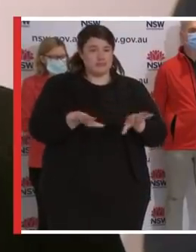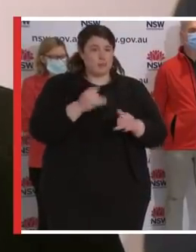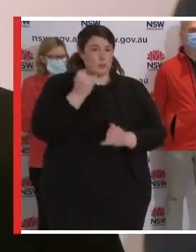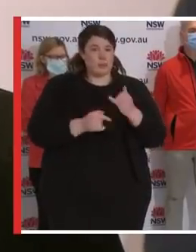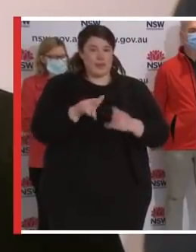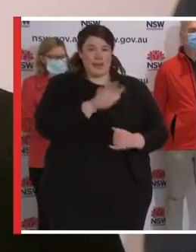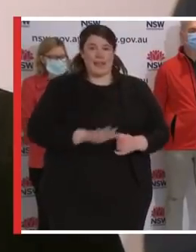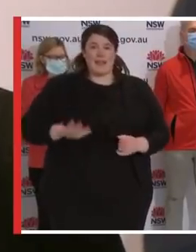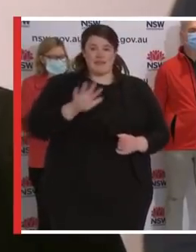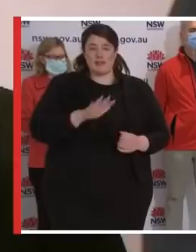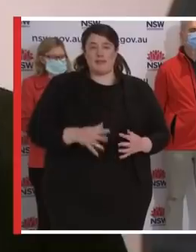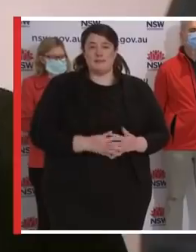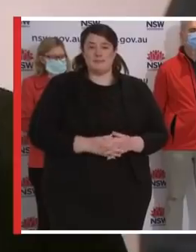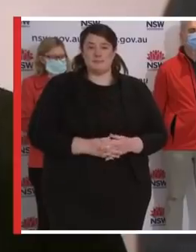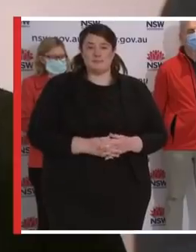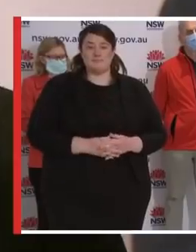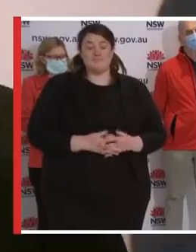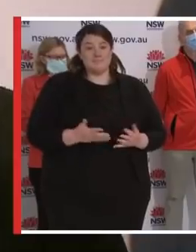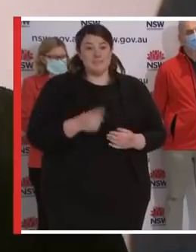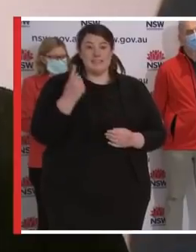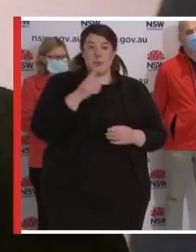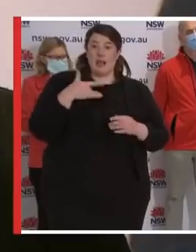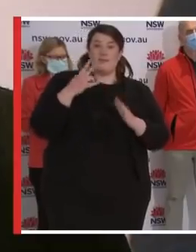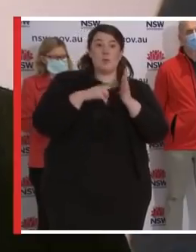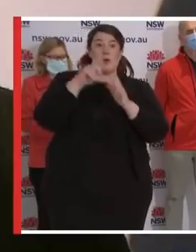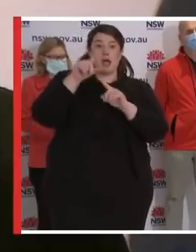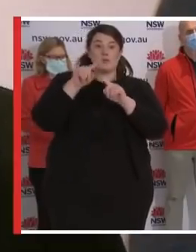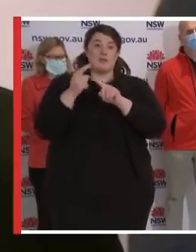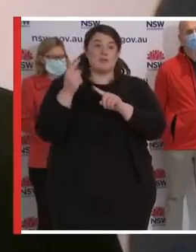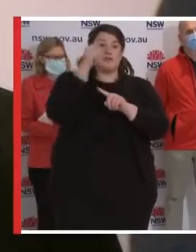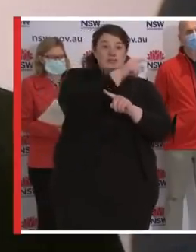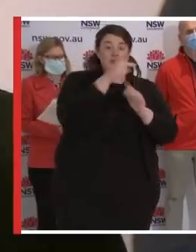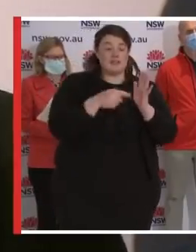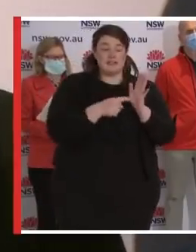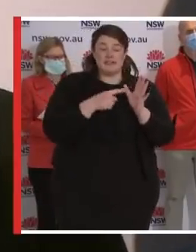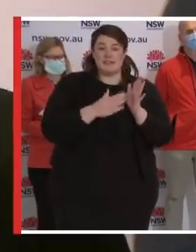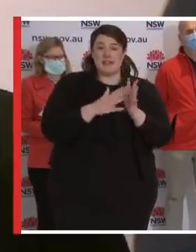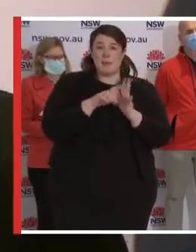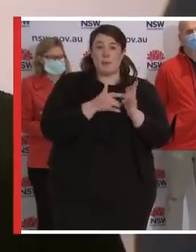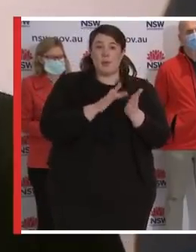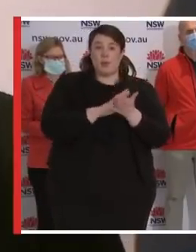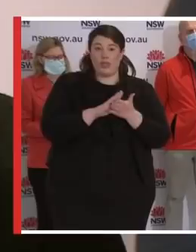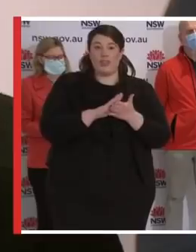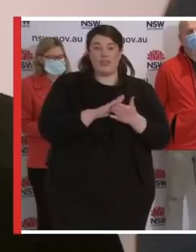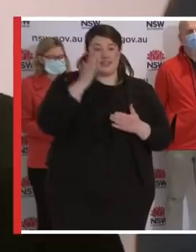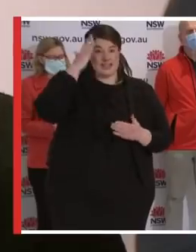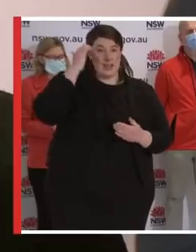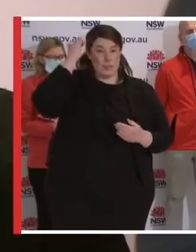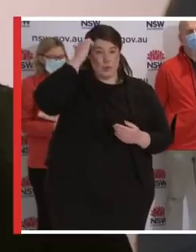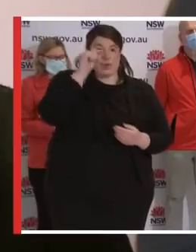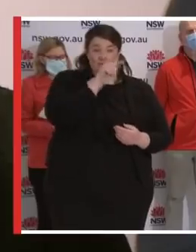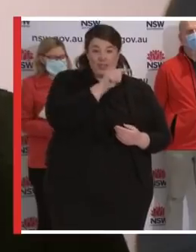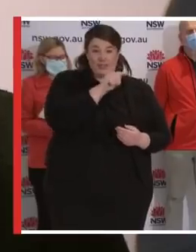Unfortunately, somebody from Newcastle went to Tamworth, and there's a number of exposure sites in Tamworth. There aren't any cases there